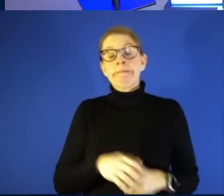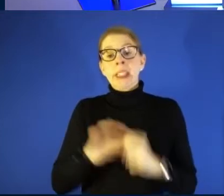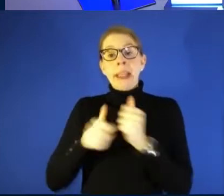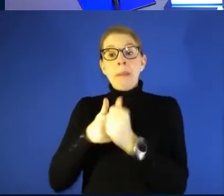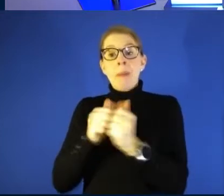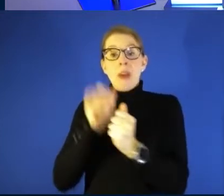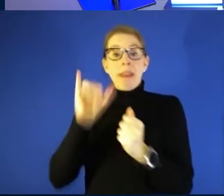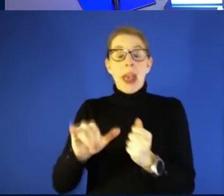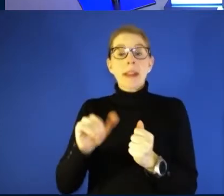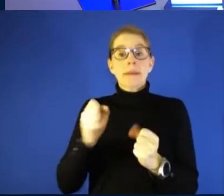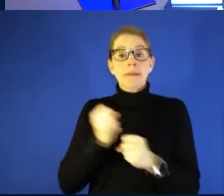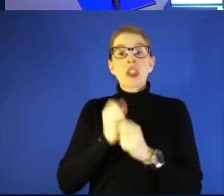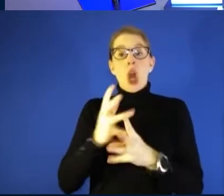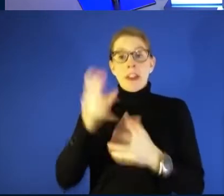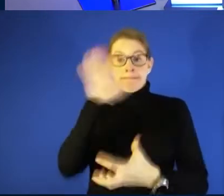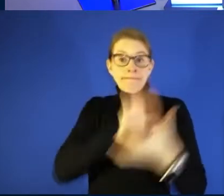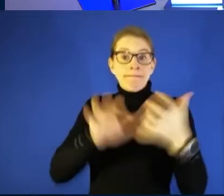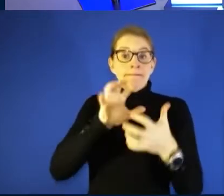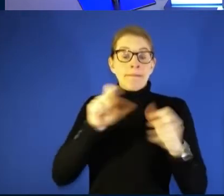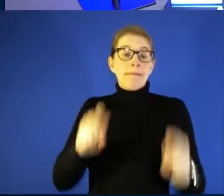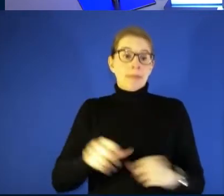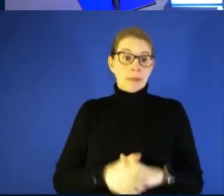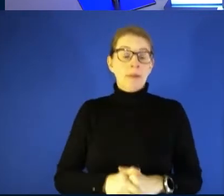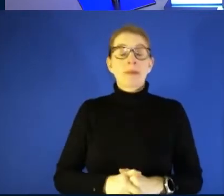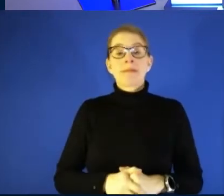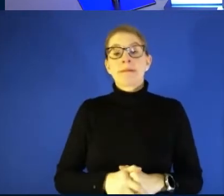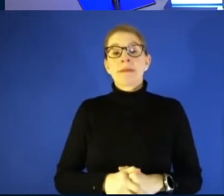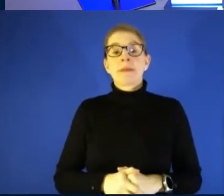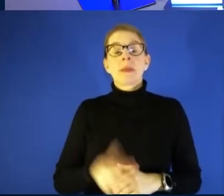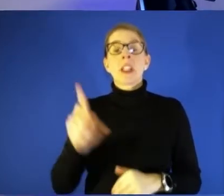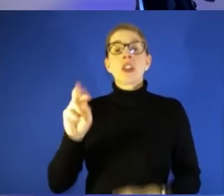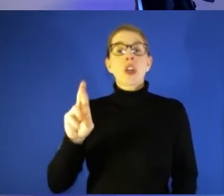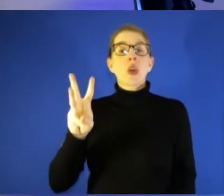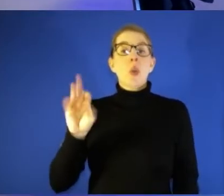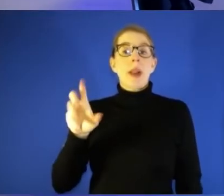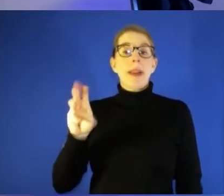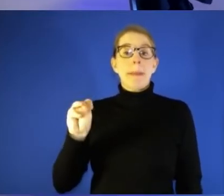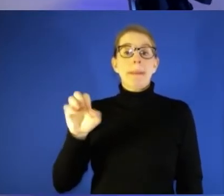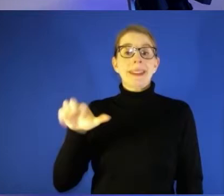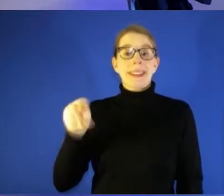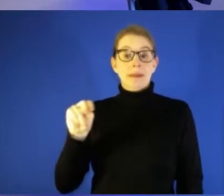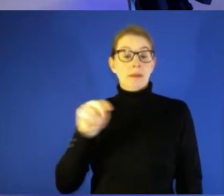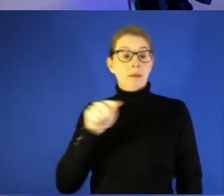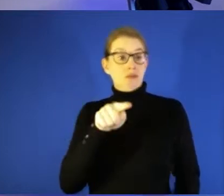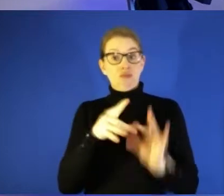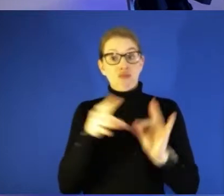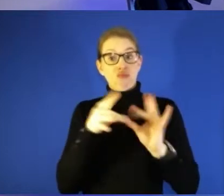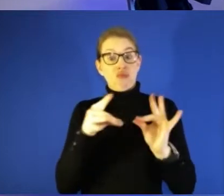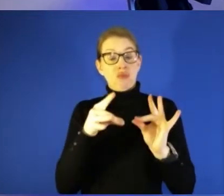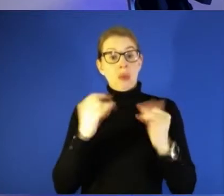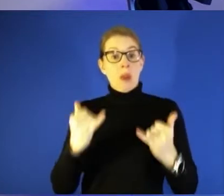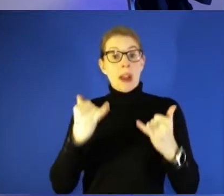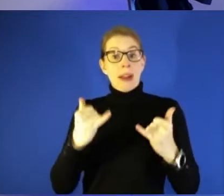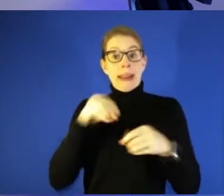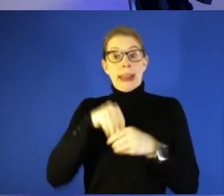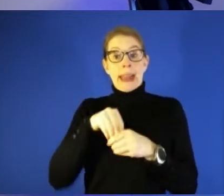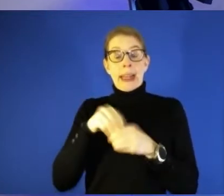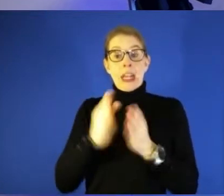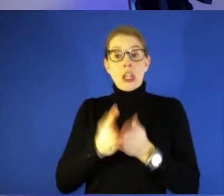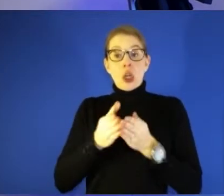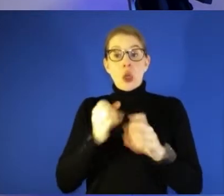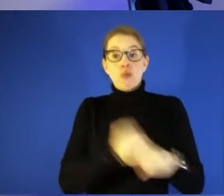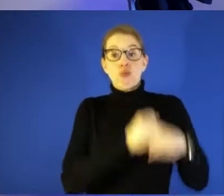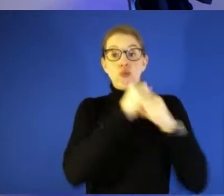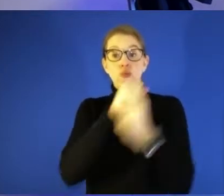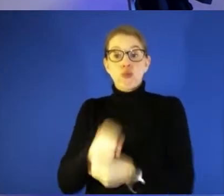on you for, to help us keep up to date on this. Okay, so Dr. Williamson, we have heard you say that right now we are in a canoe, in a river, and there